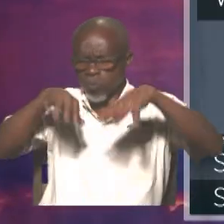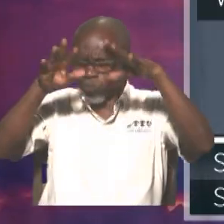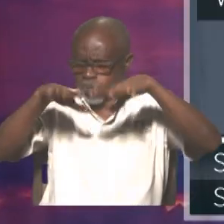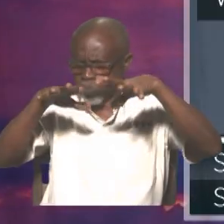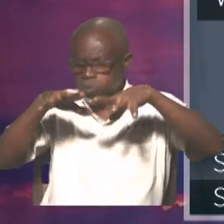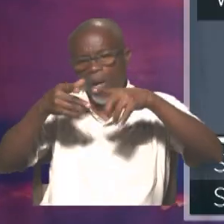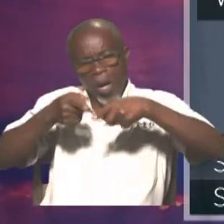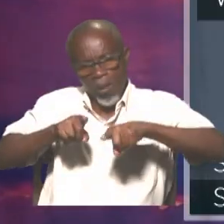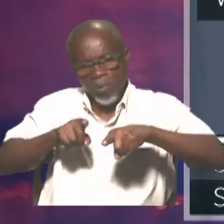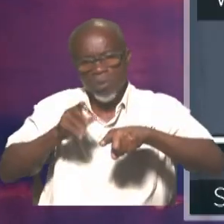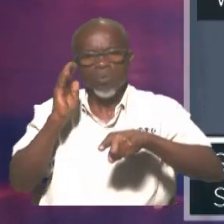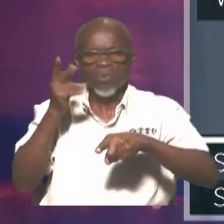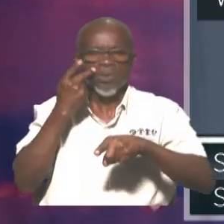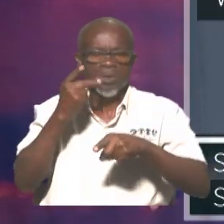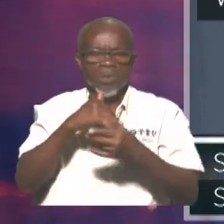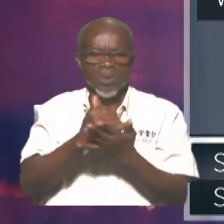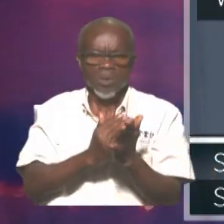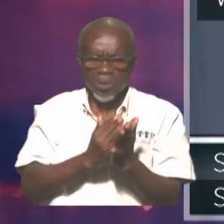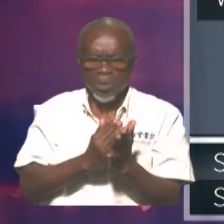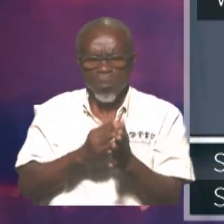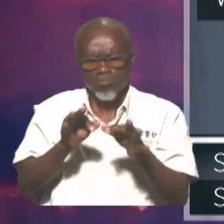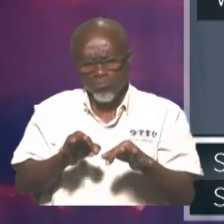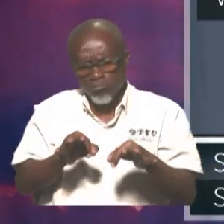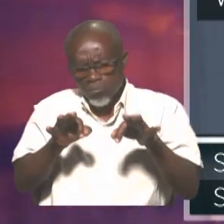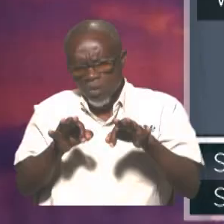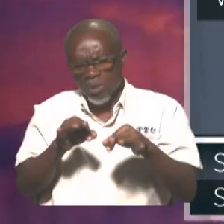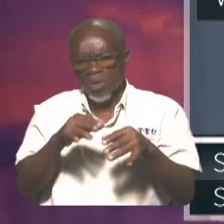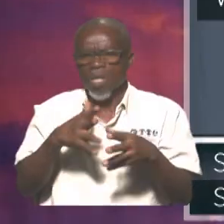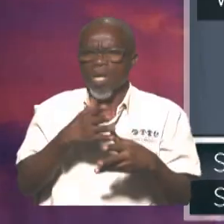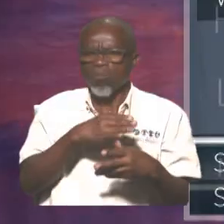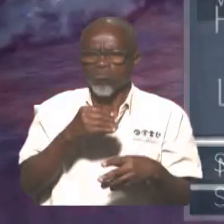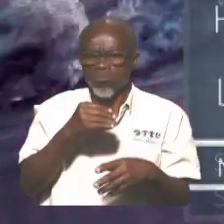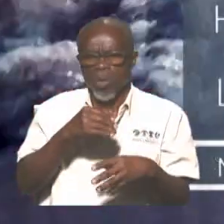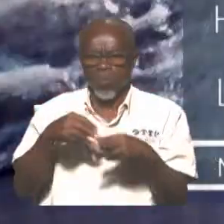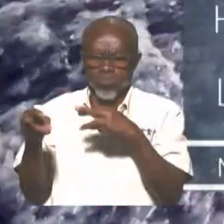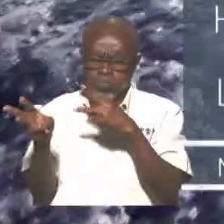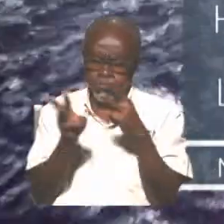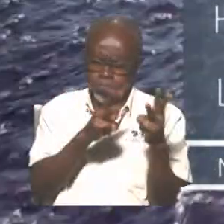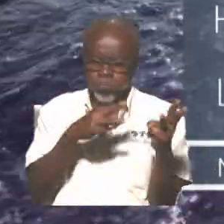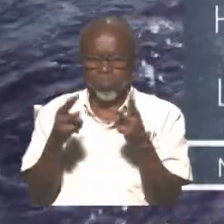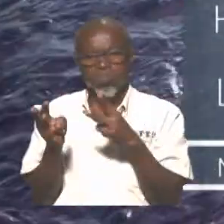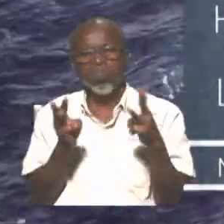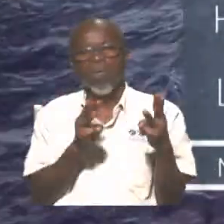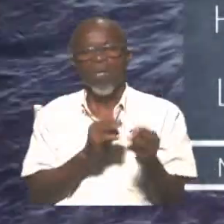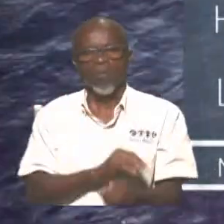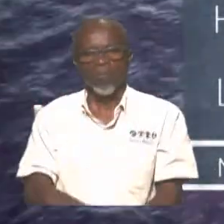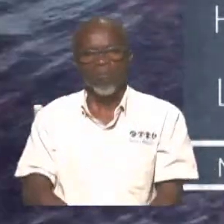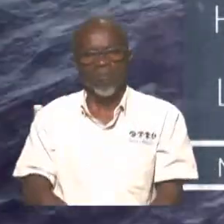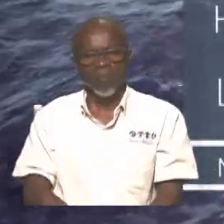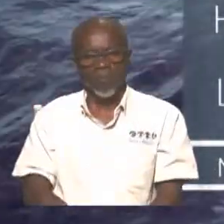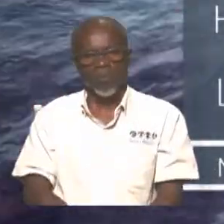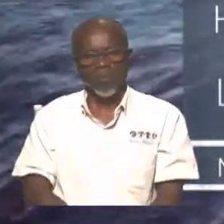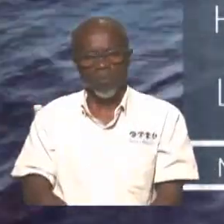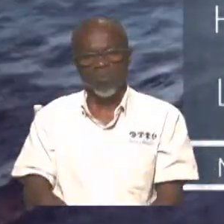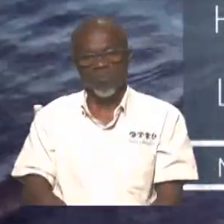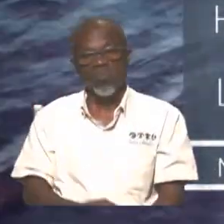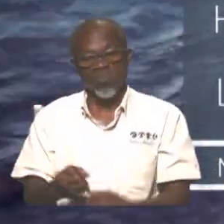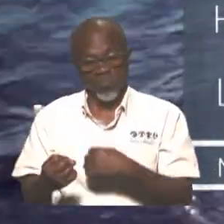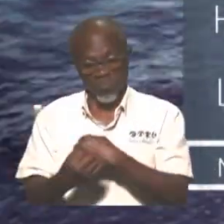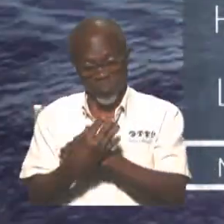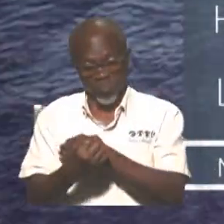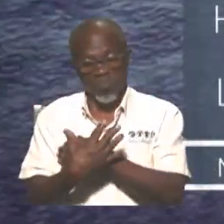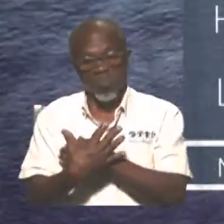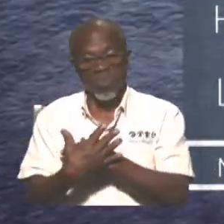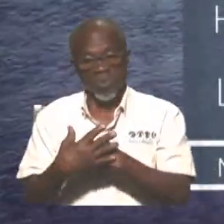gusty winds and flash or street flooding, so be prepared for that. Finally, for our seas, spring tide remains in effect, so all